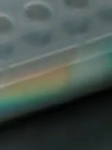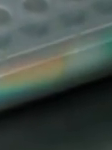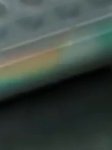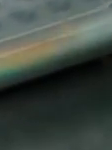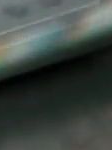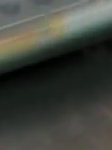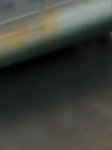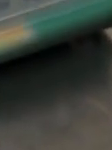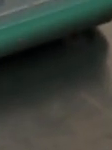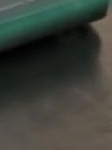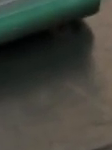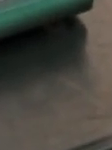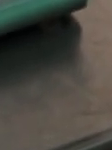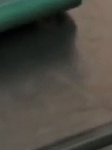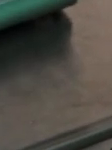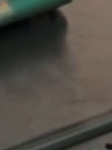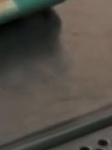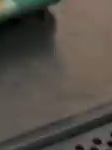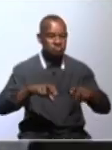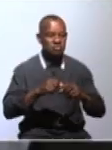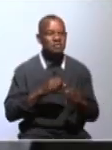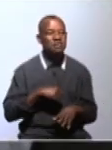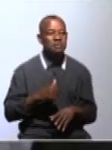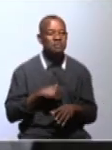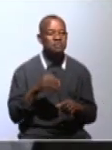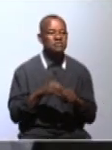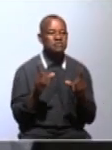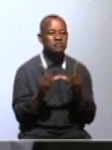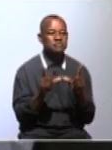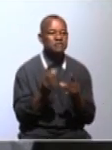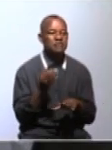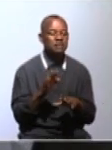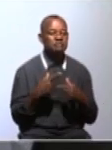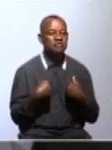of COVID-19 to other laboratories. Once we start receiving